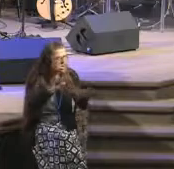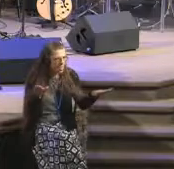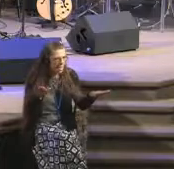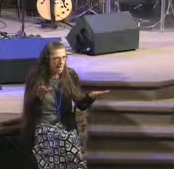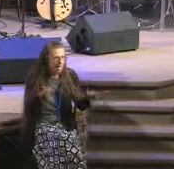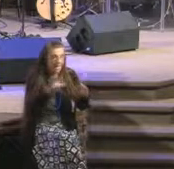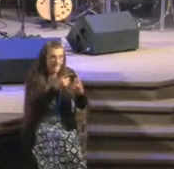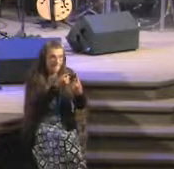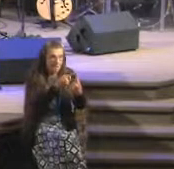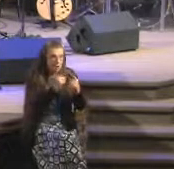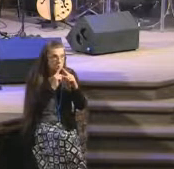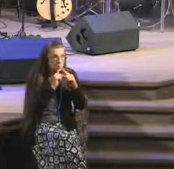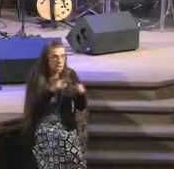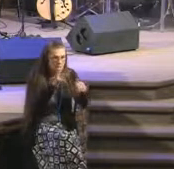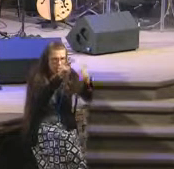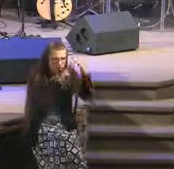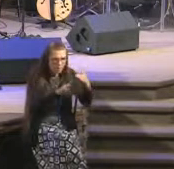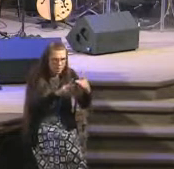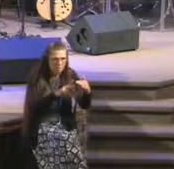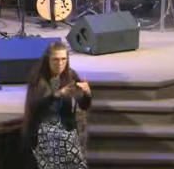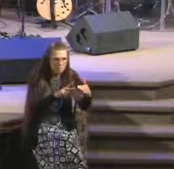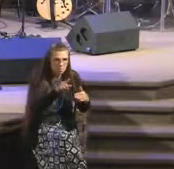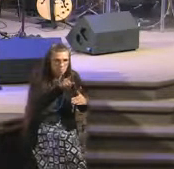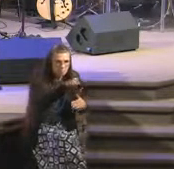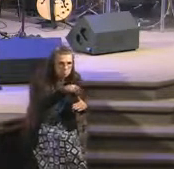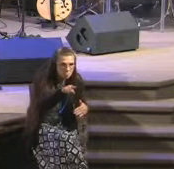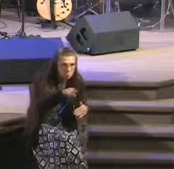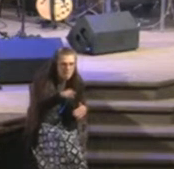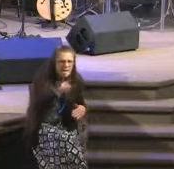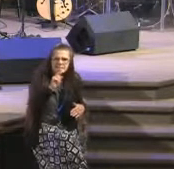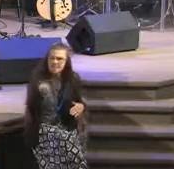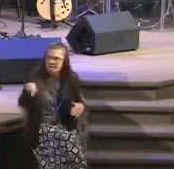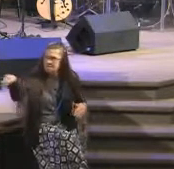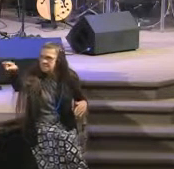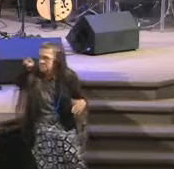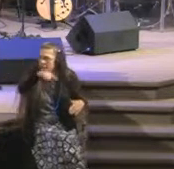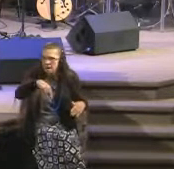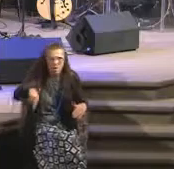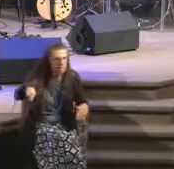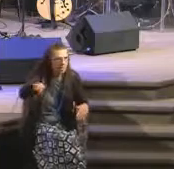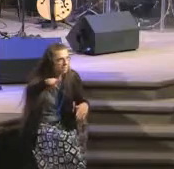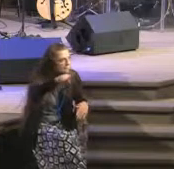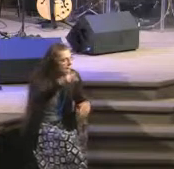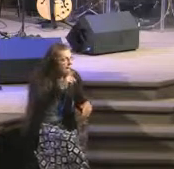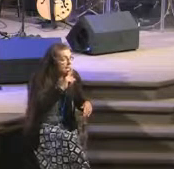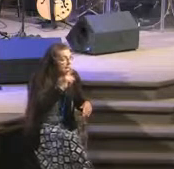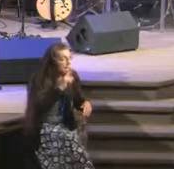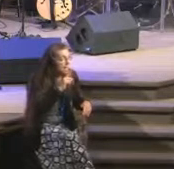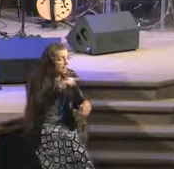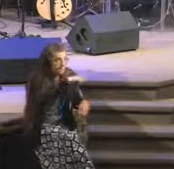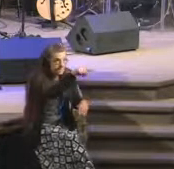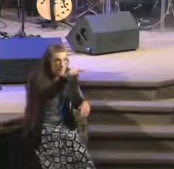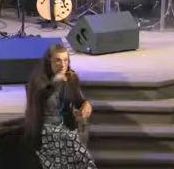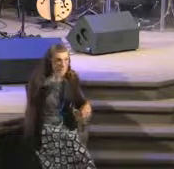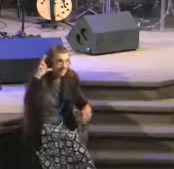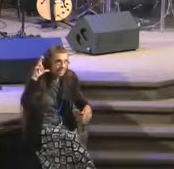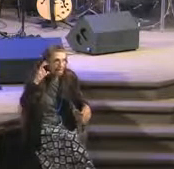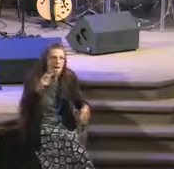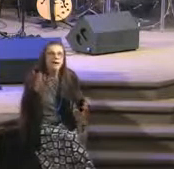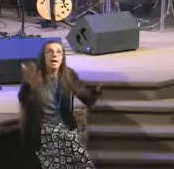prophets. Do you understand if God's up to something? He's telling somebody if somebody's listening. If somebody will say, here I am,